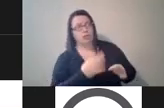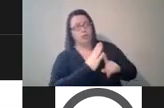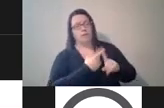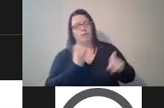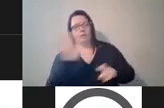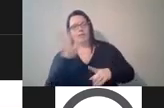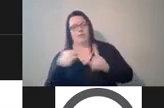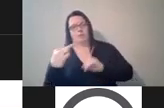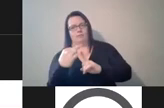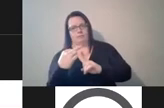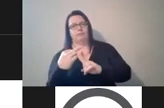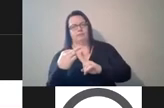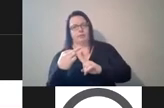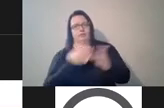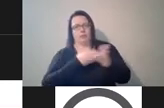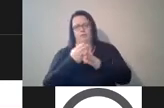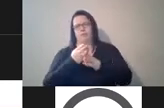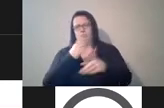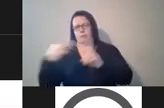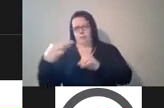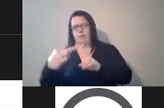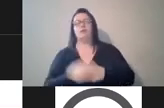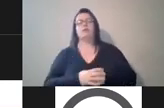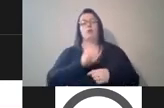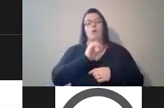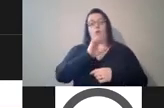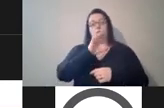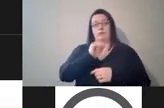for example, an OT could complete a functional assessment.